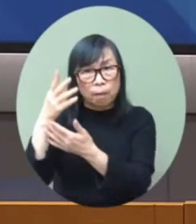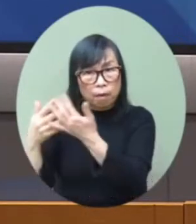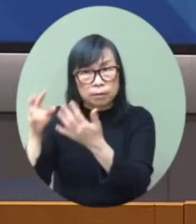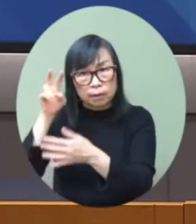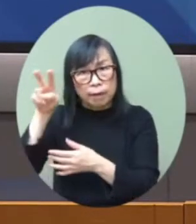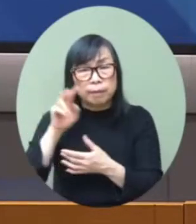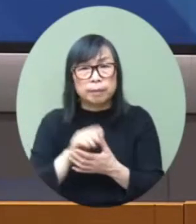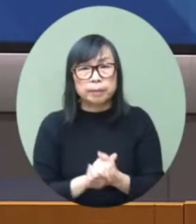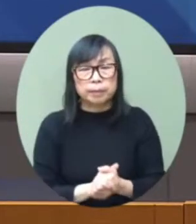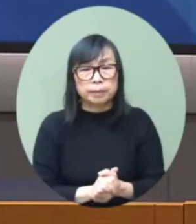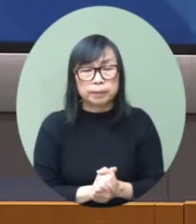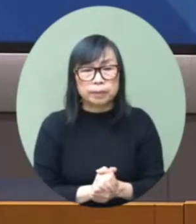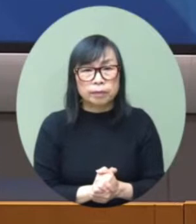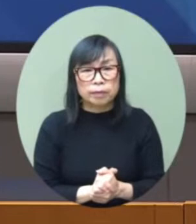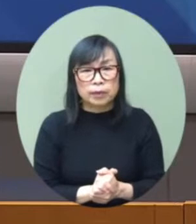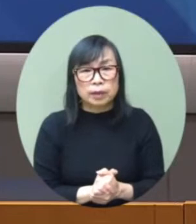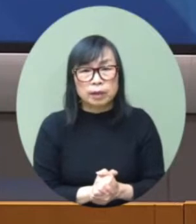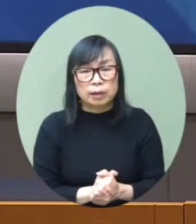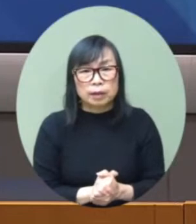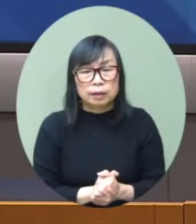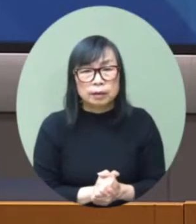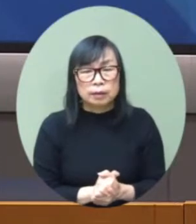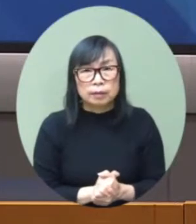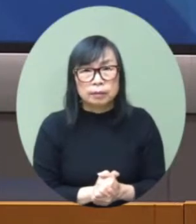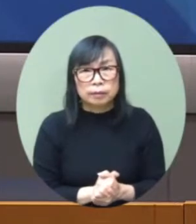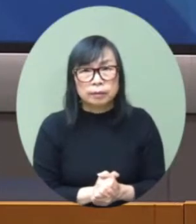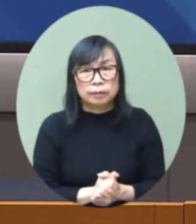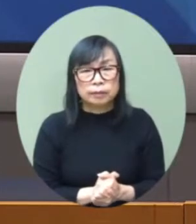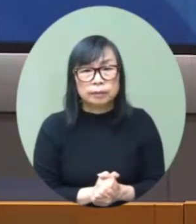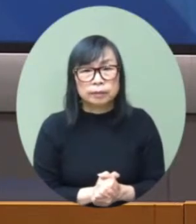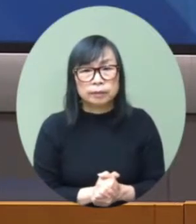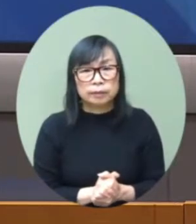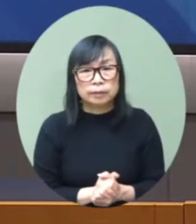You may go to our website to find the information.